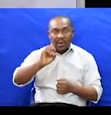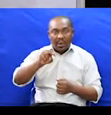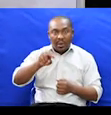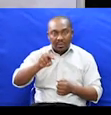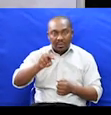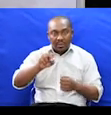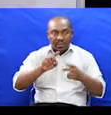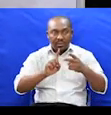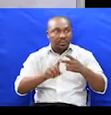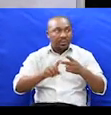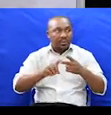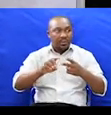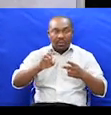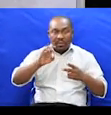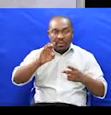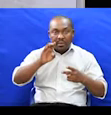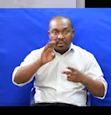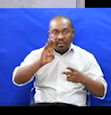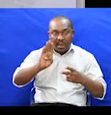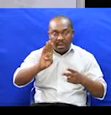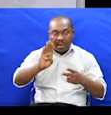B, neutron.